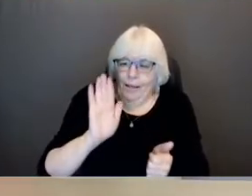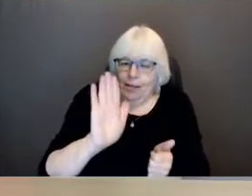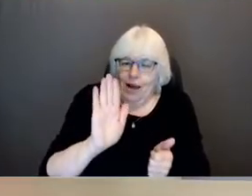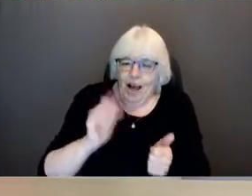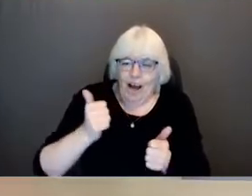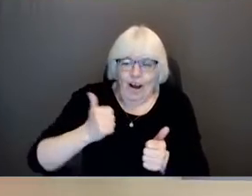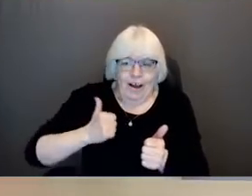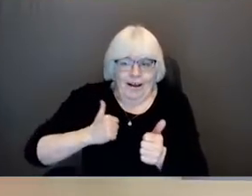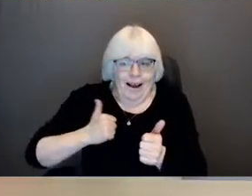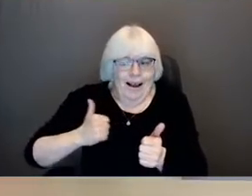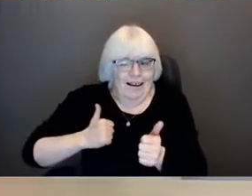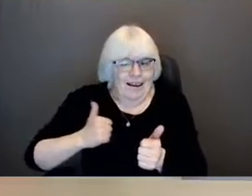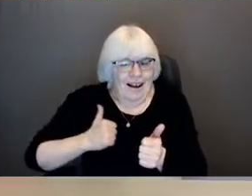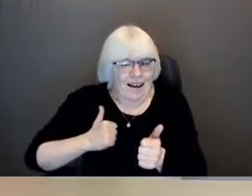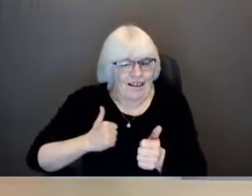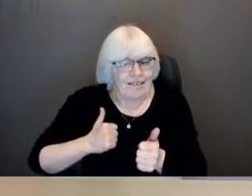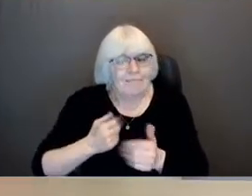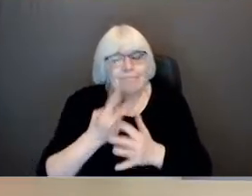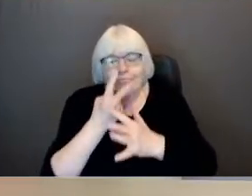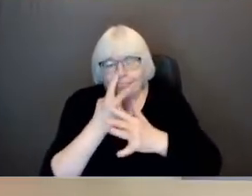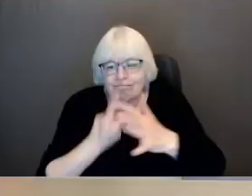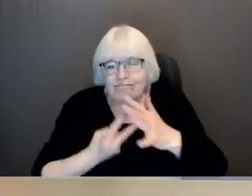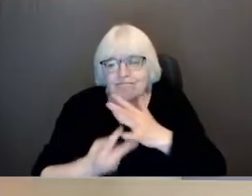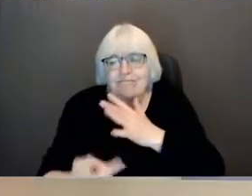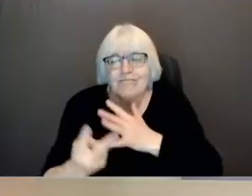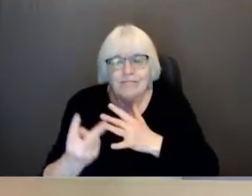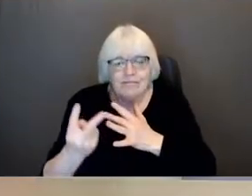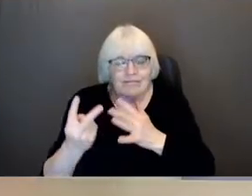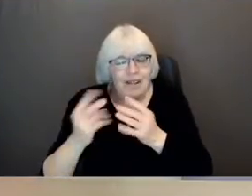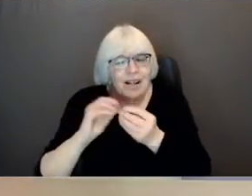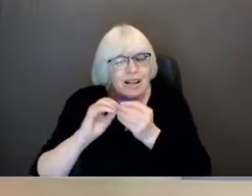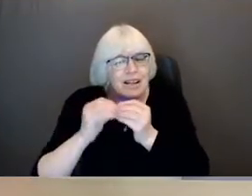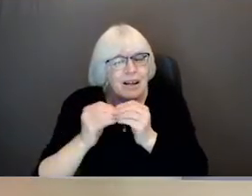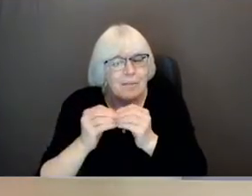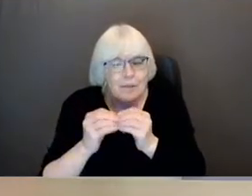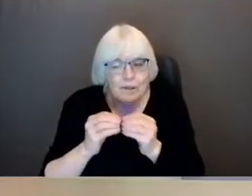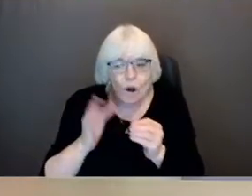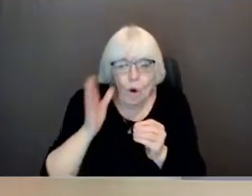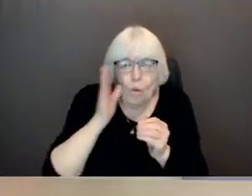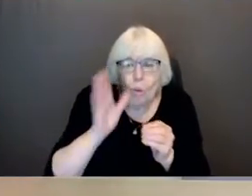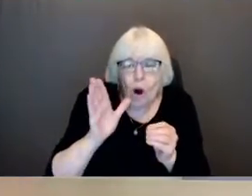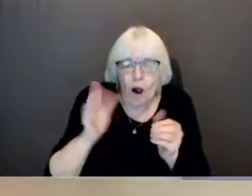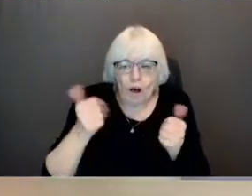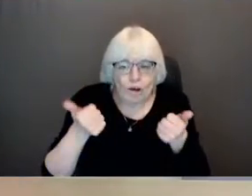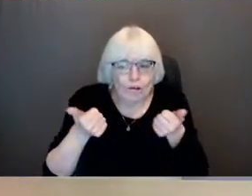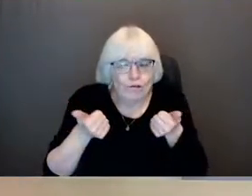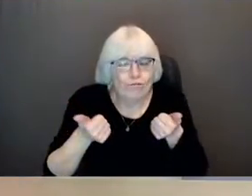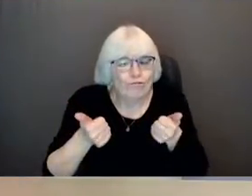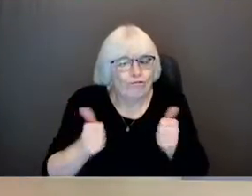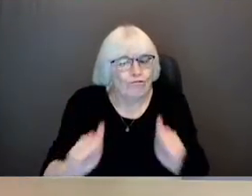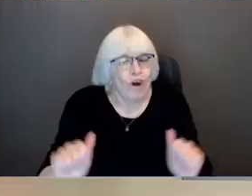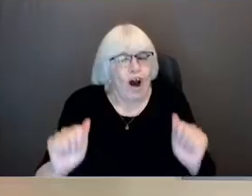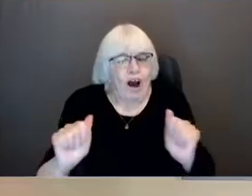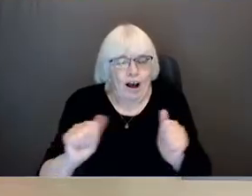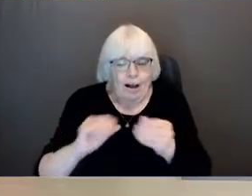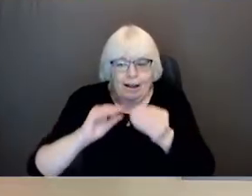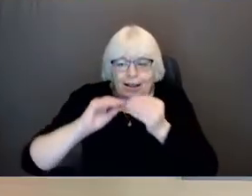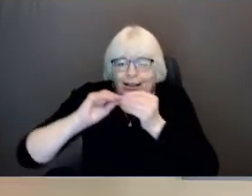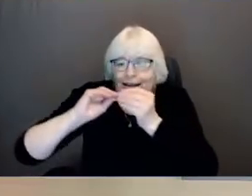what we can do and what impact that will have. I know that our team is